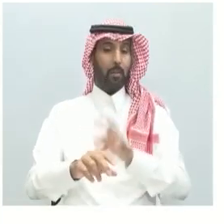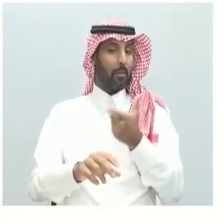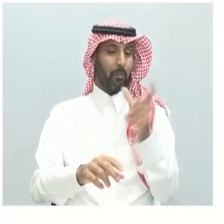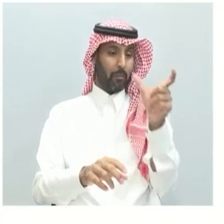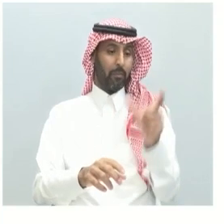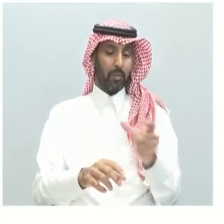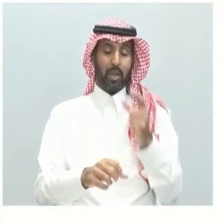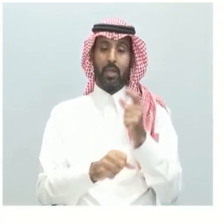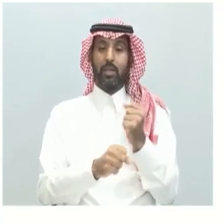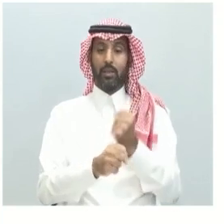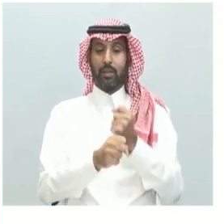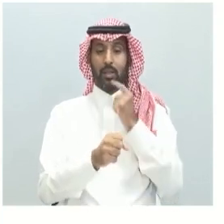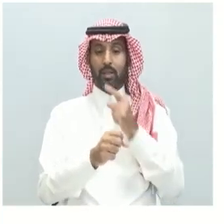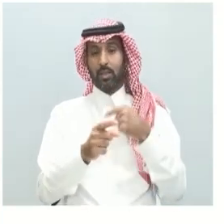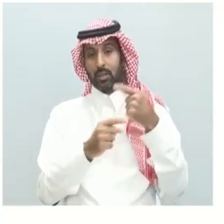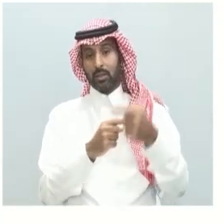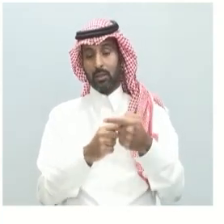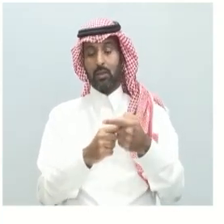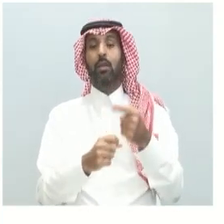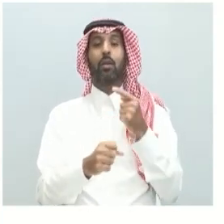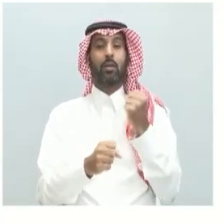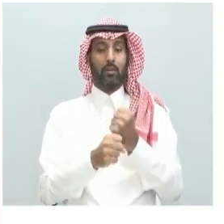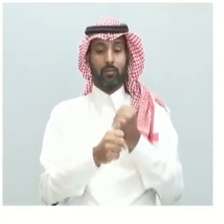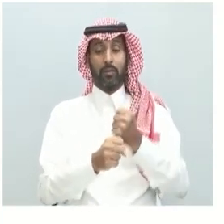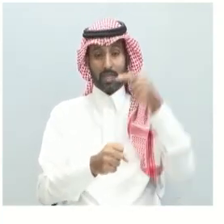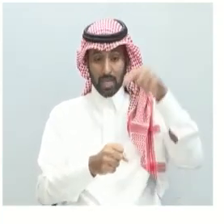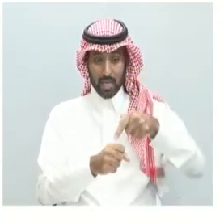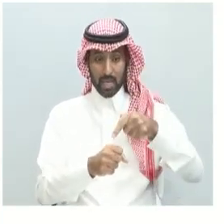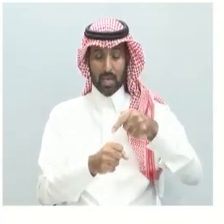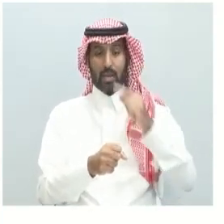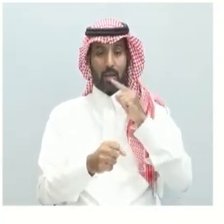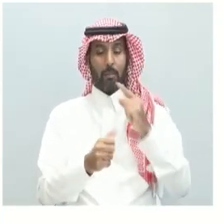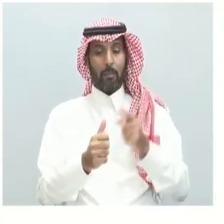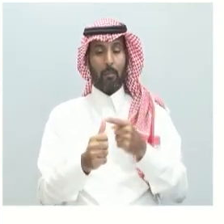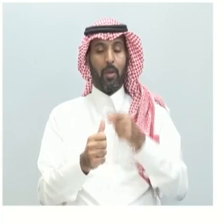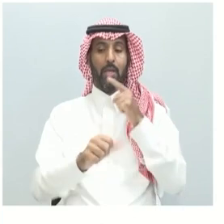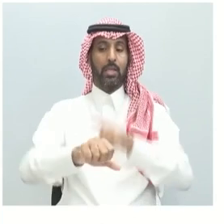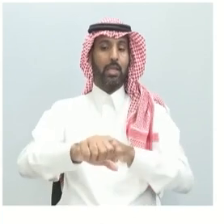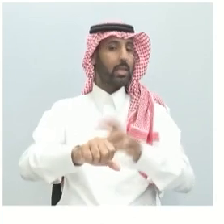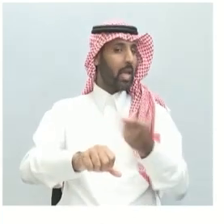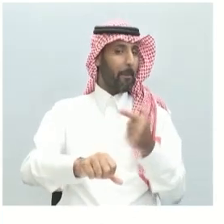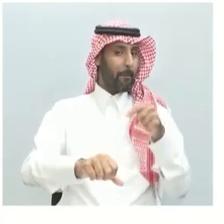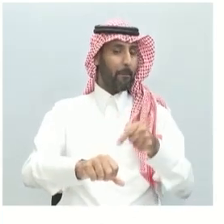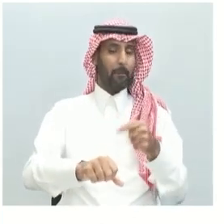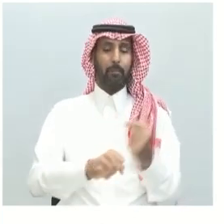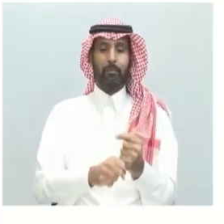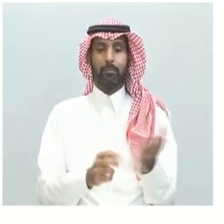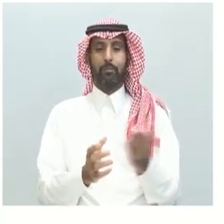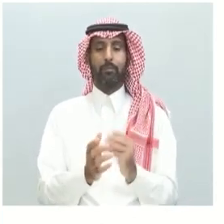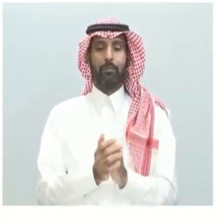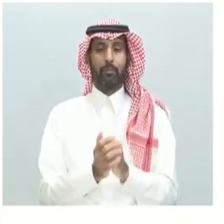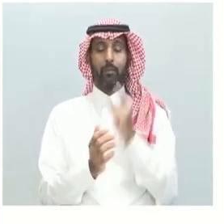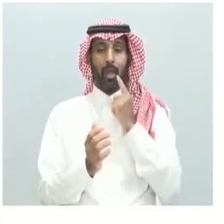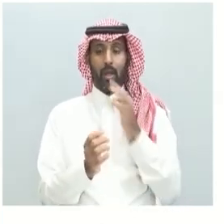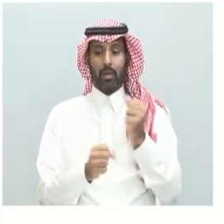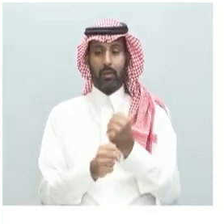expressions in a present tense sentence. Use the present progressive correctly. Identify time expressions for the present. Use